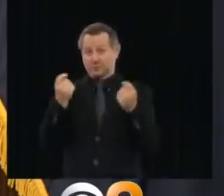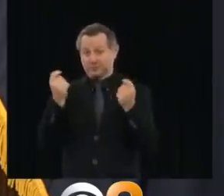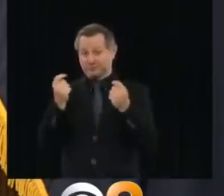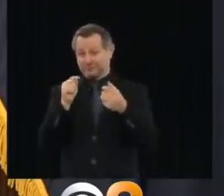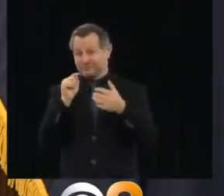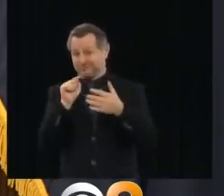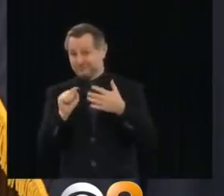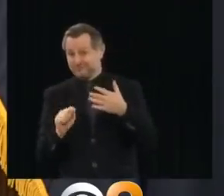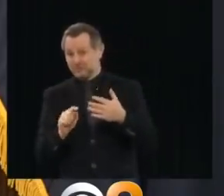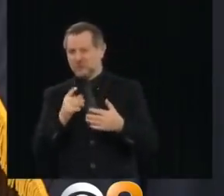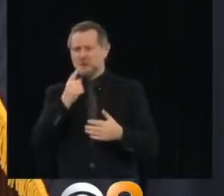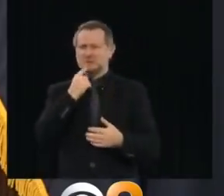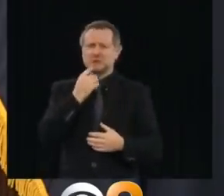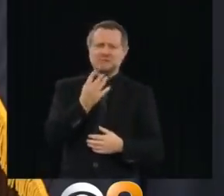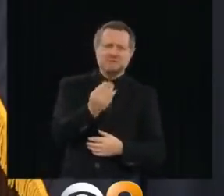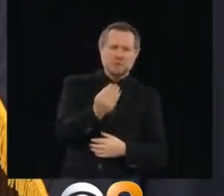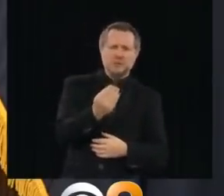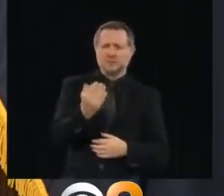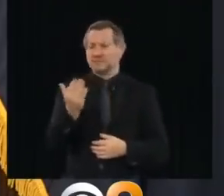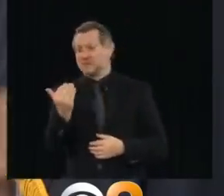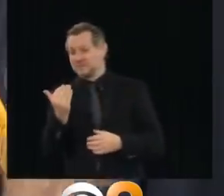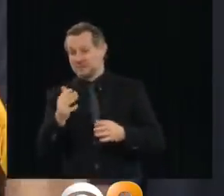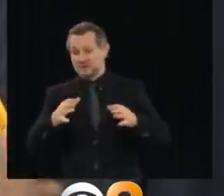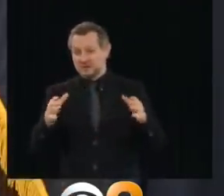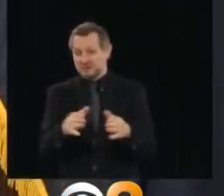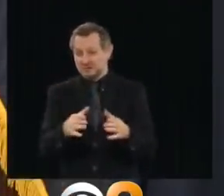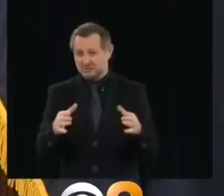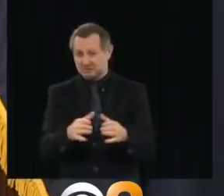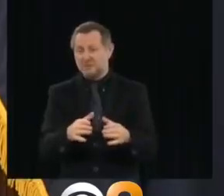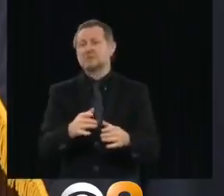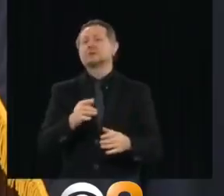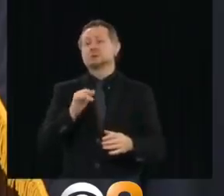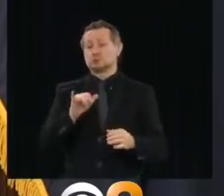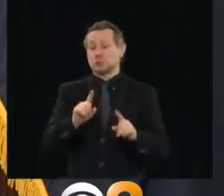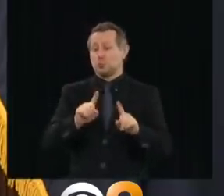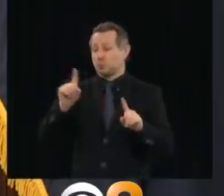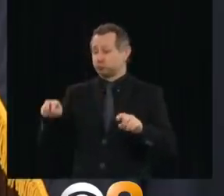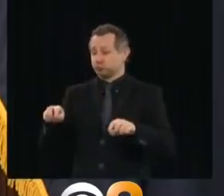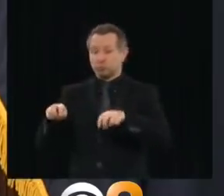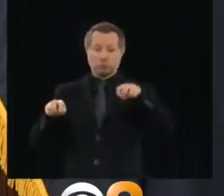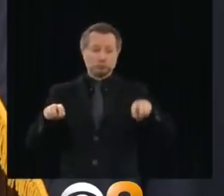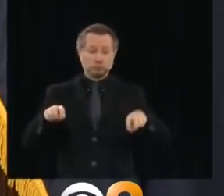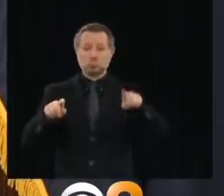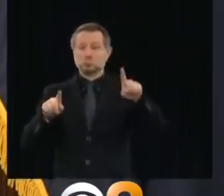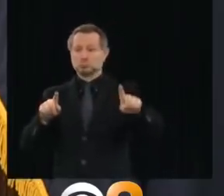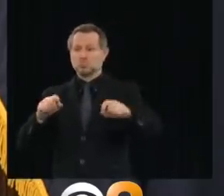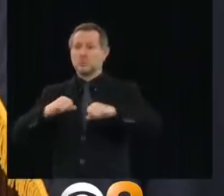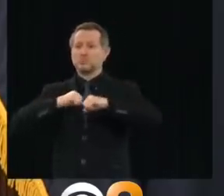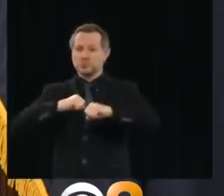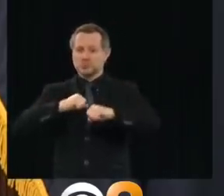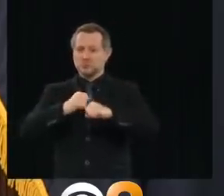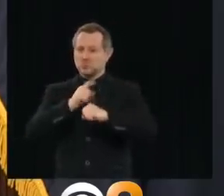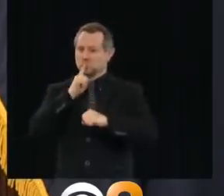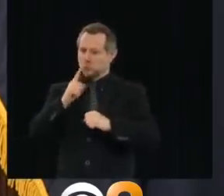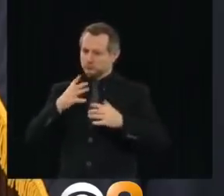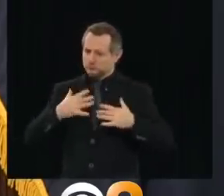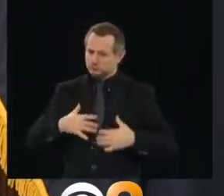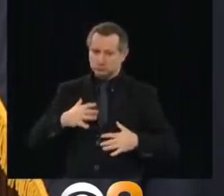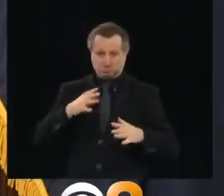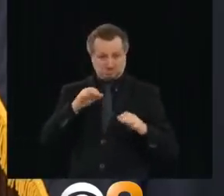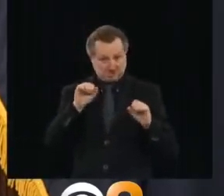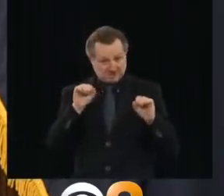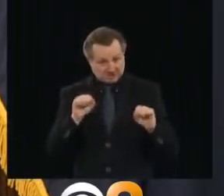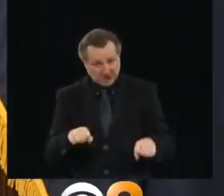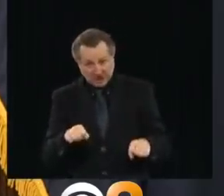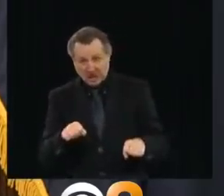was 14, 15 people, social distanced with safeguards, can we find a way to do